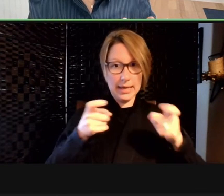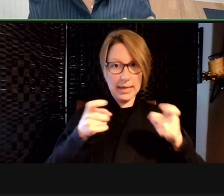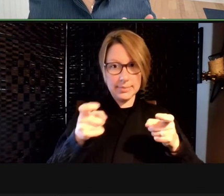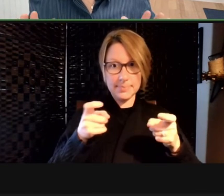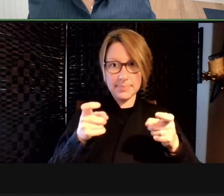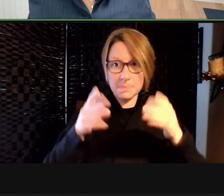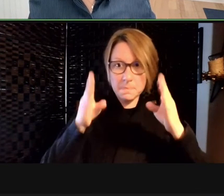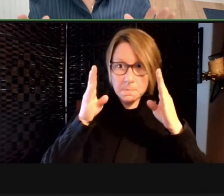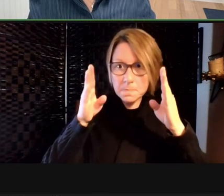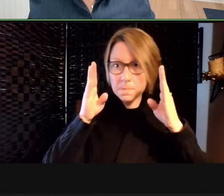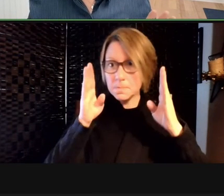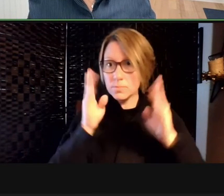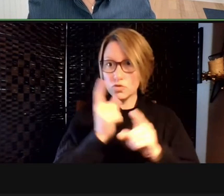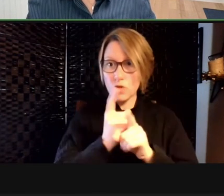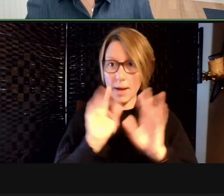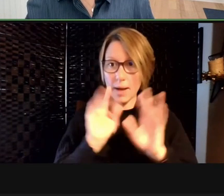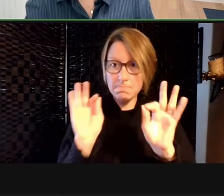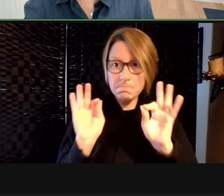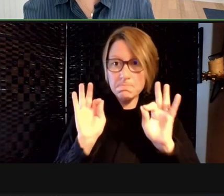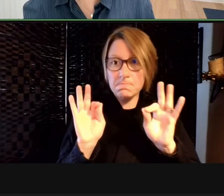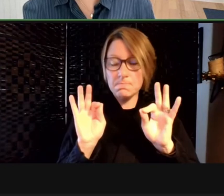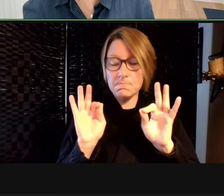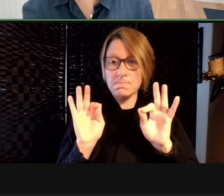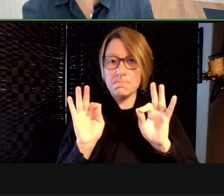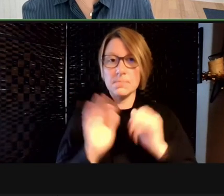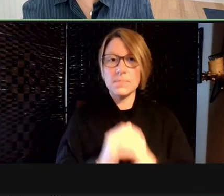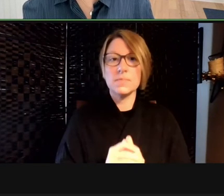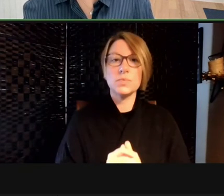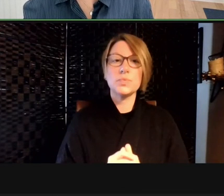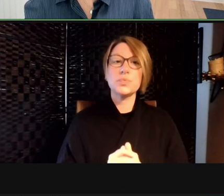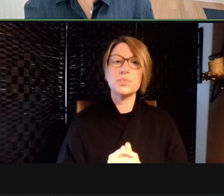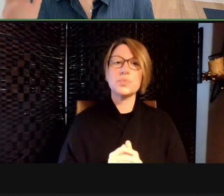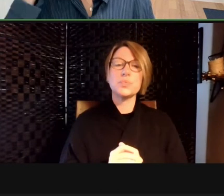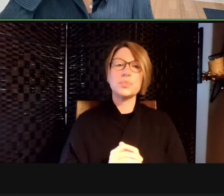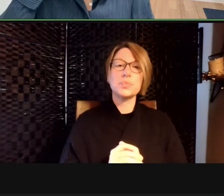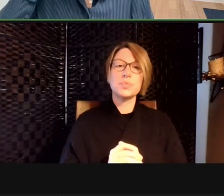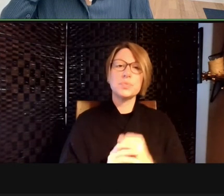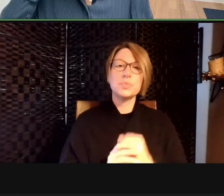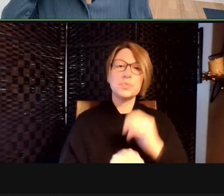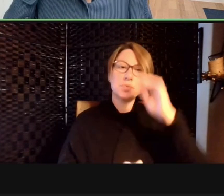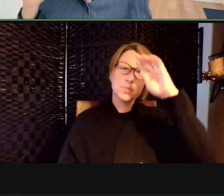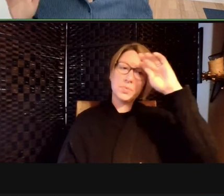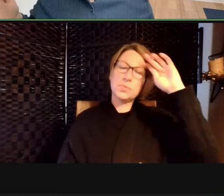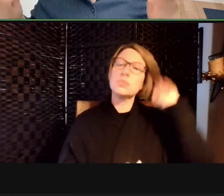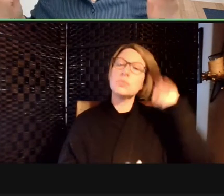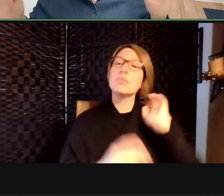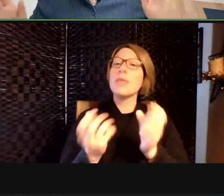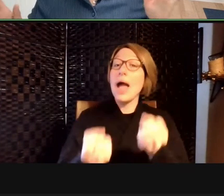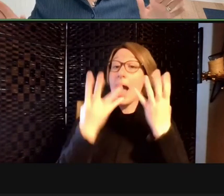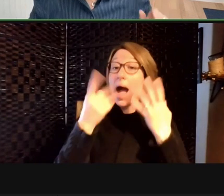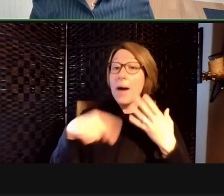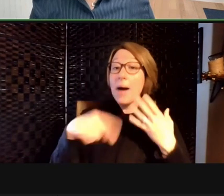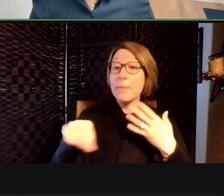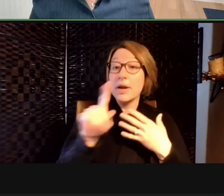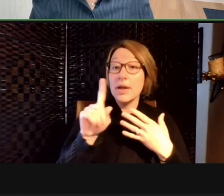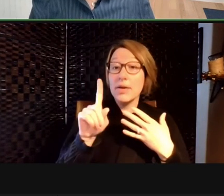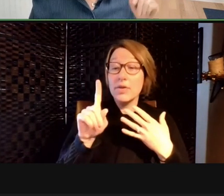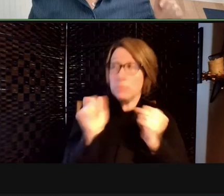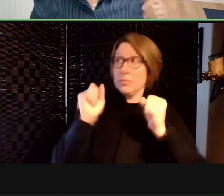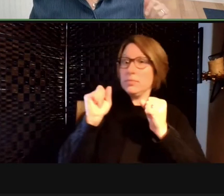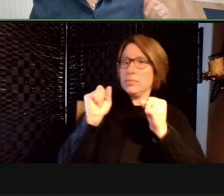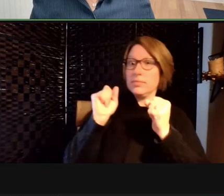at just the right place so that you can continue to focus, okay? How many of you cringe or jump at the